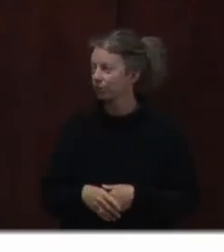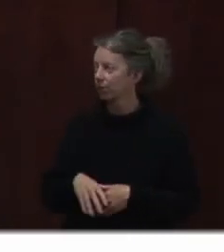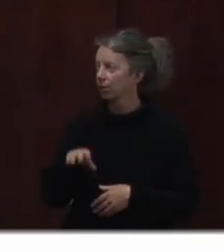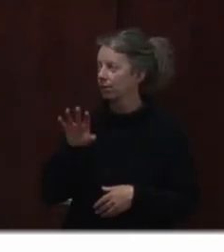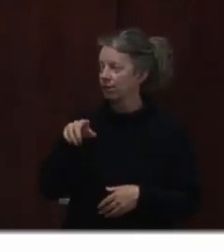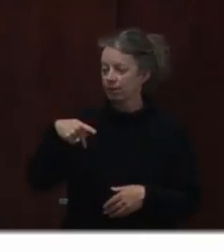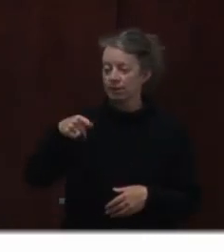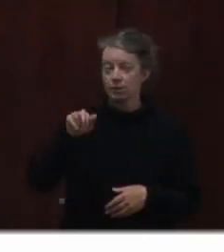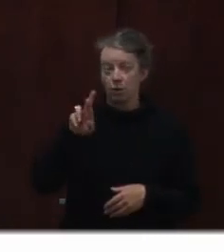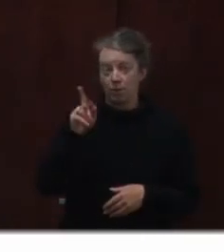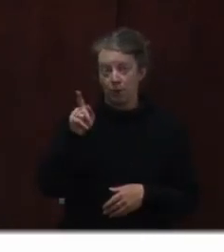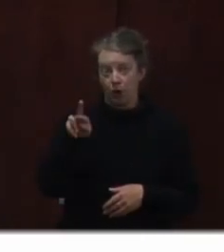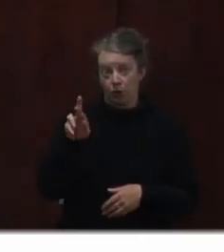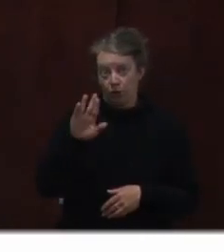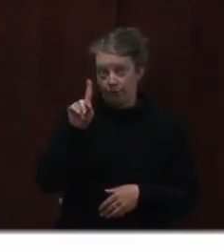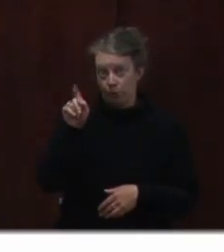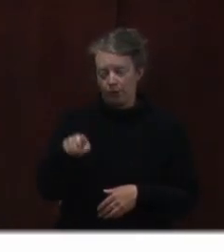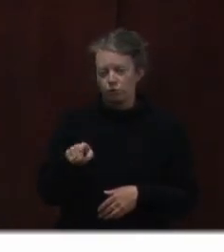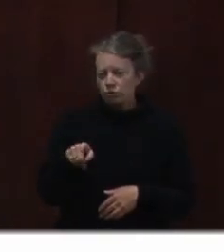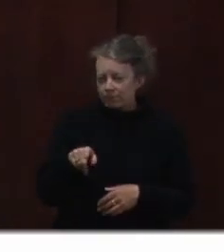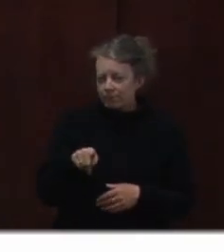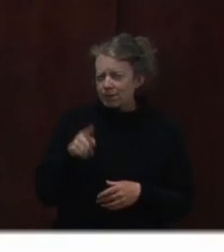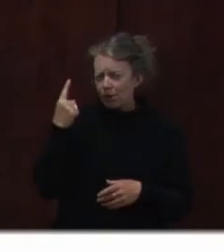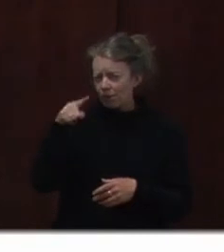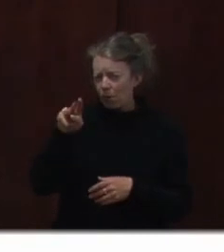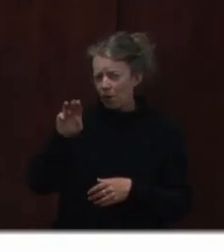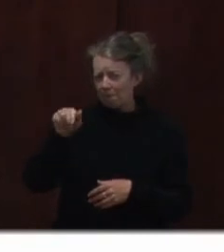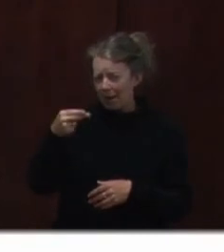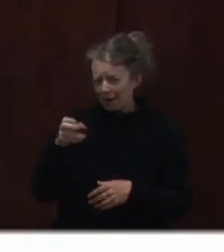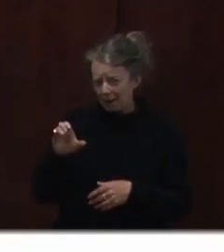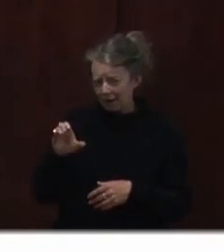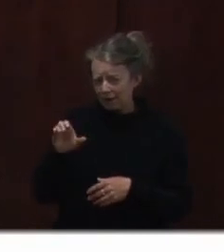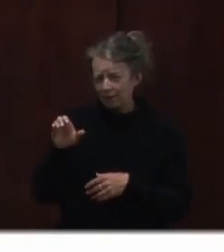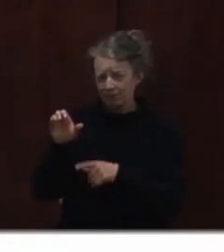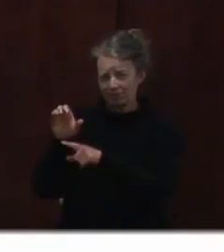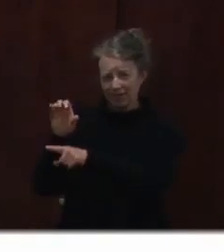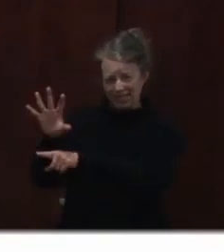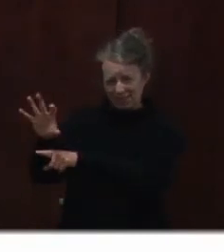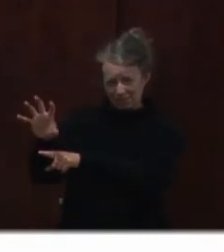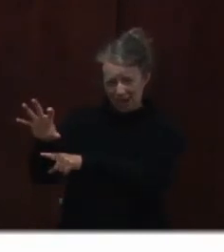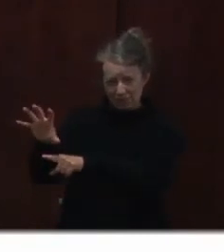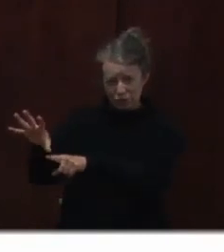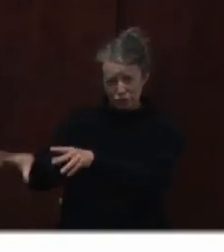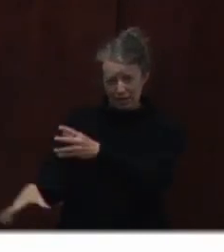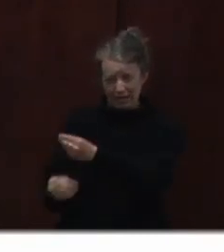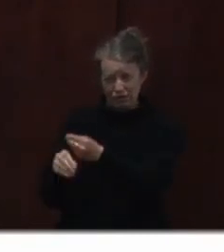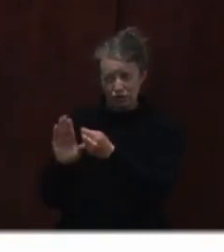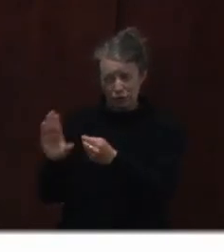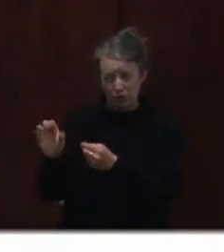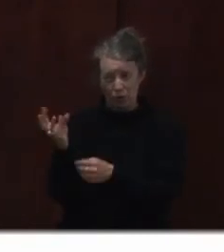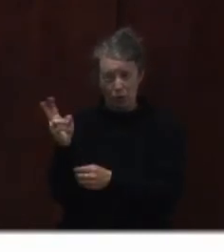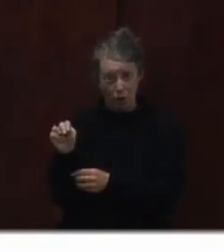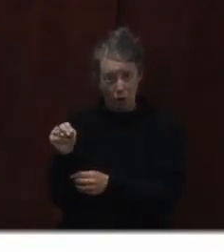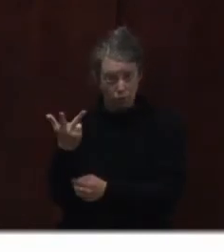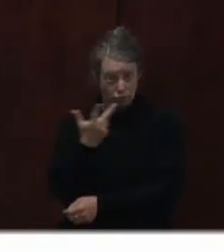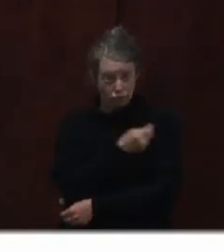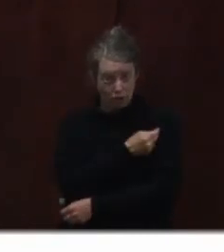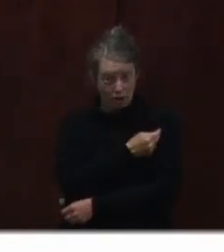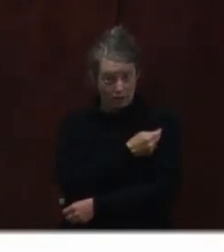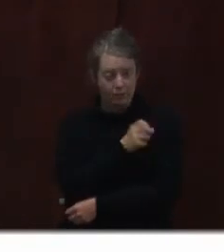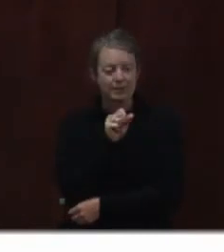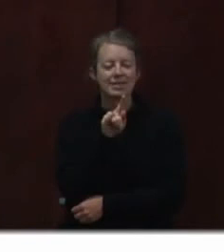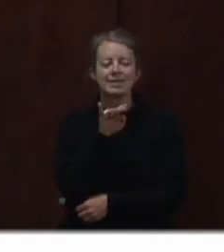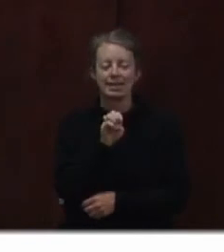Mayhec front, is that 500 in addition to their own vaccination program that they're? That's right. I believe they unexpectedly